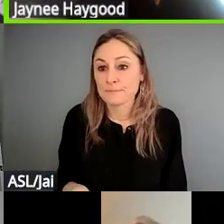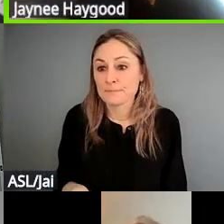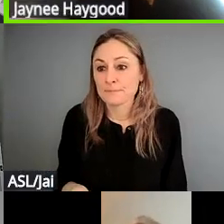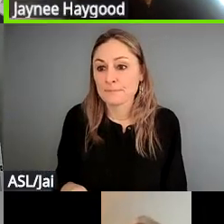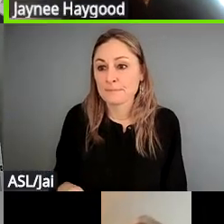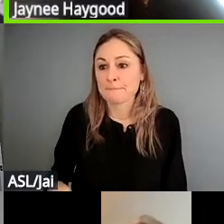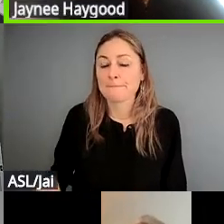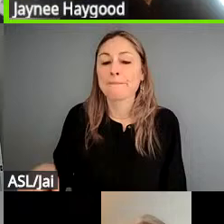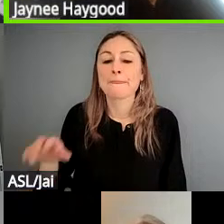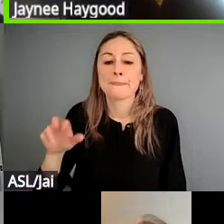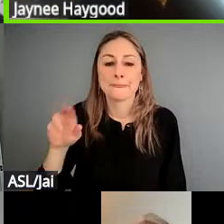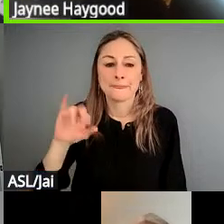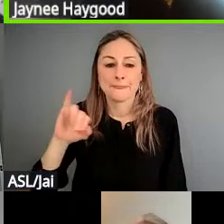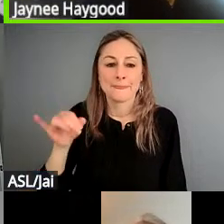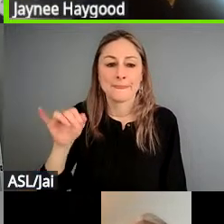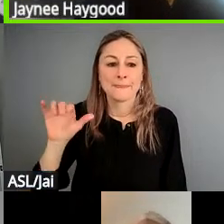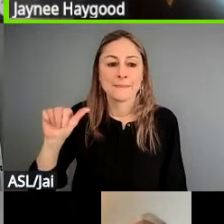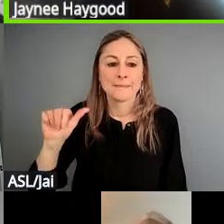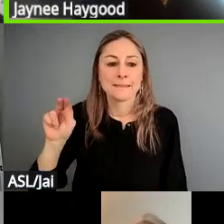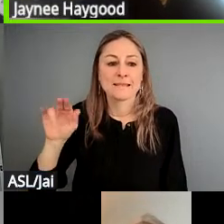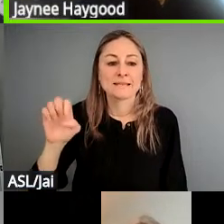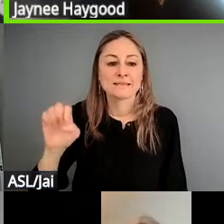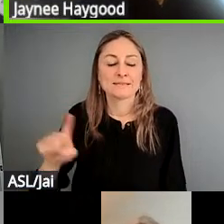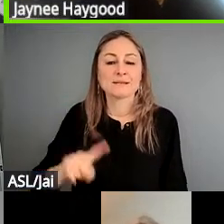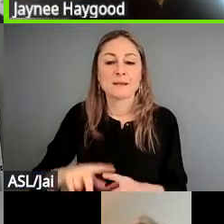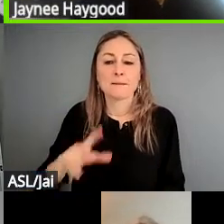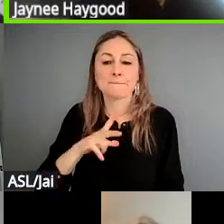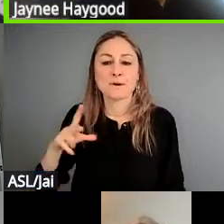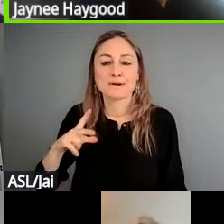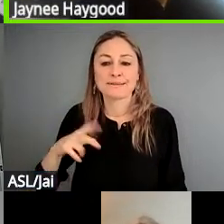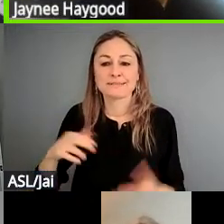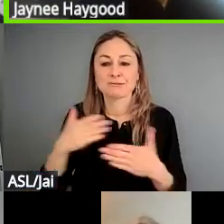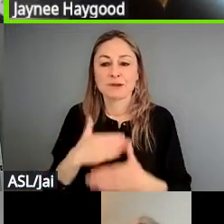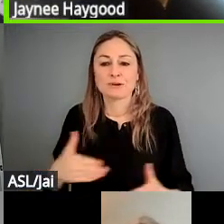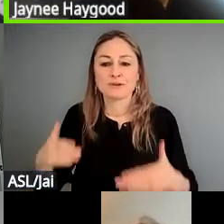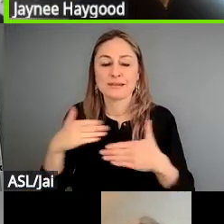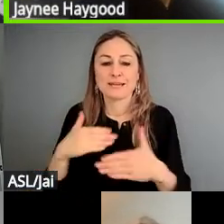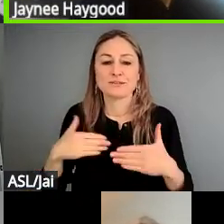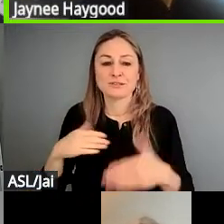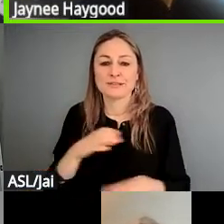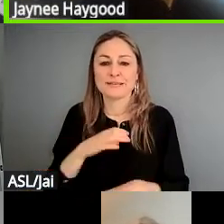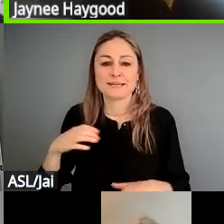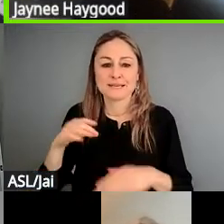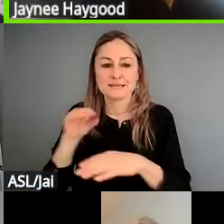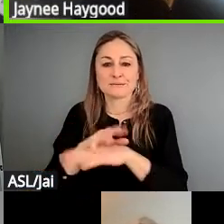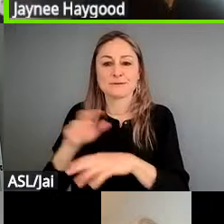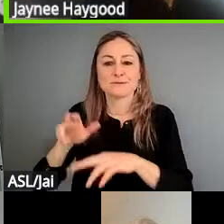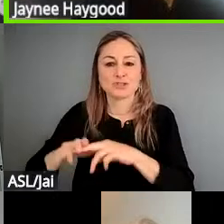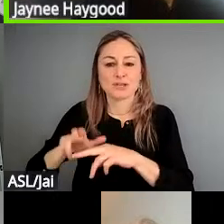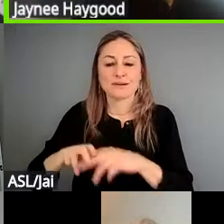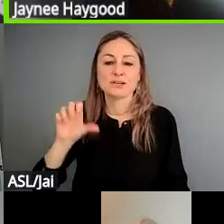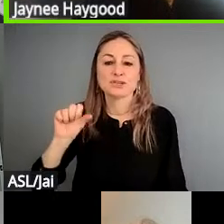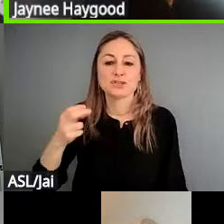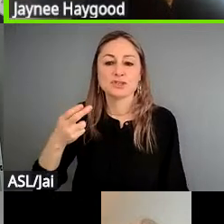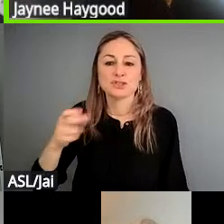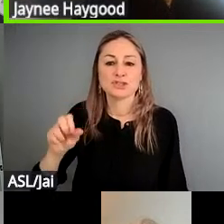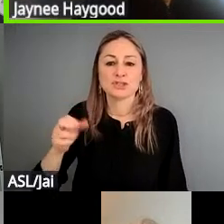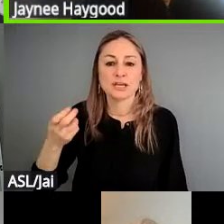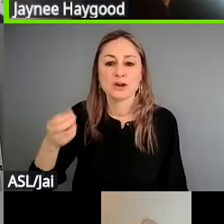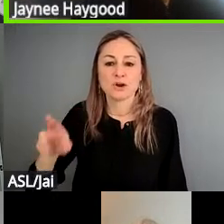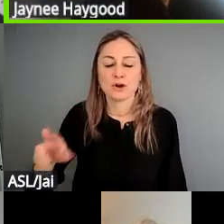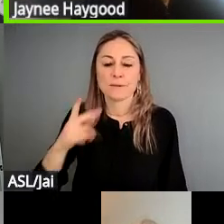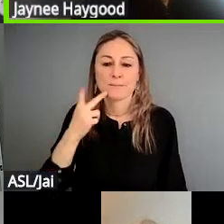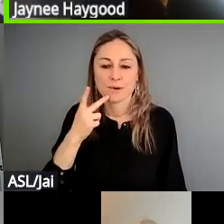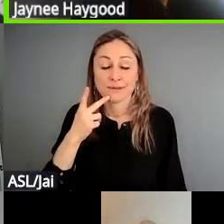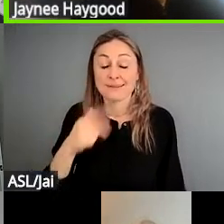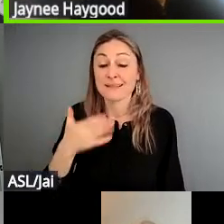Janie Haygood, Parks and Recreation Advisory Commission Chair, and she, her pronouns. The